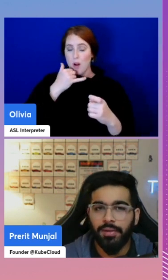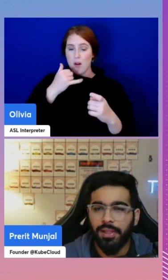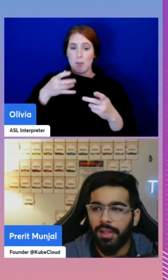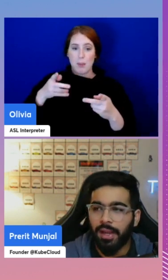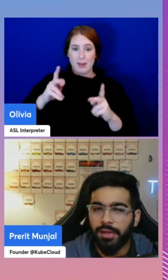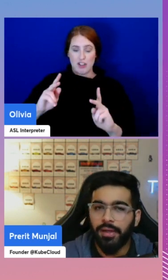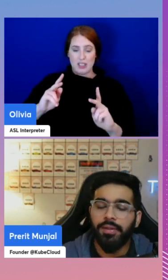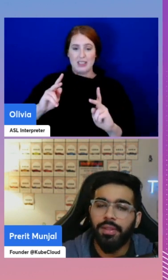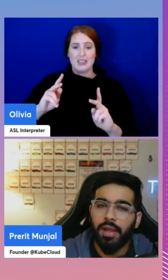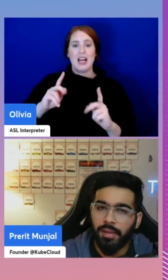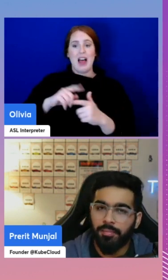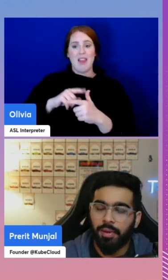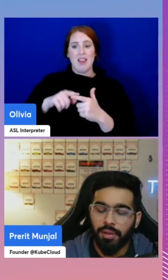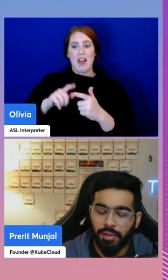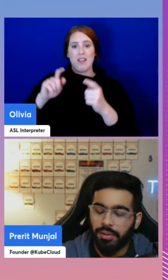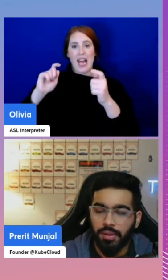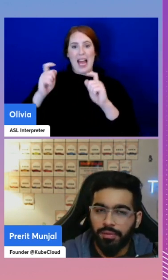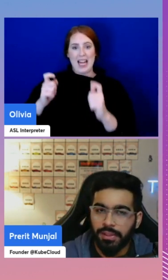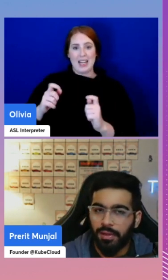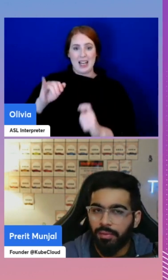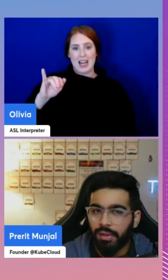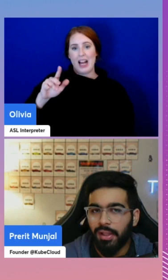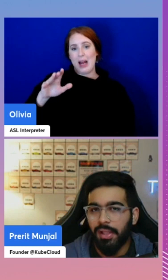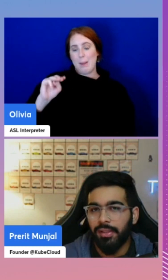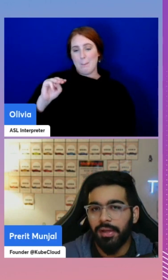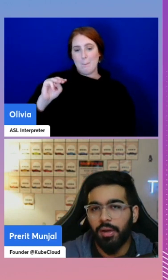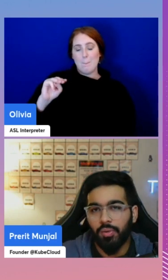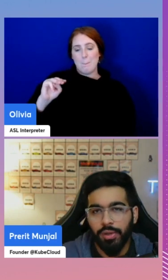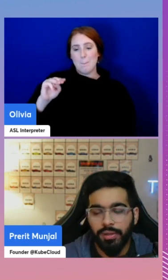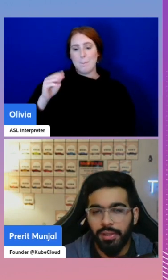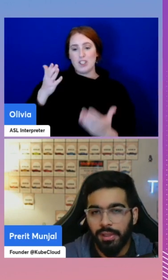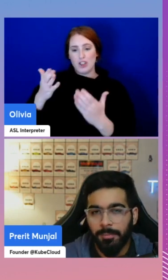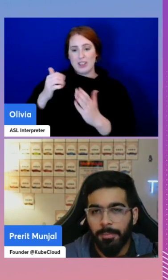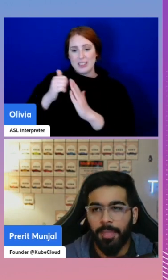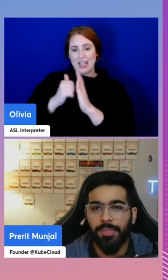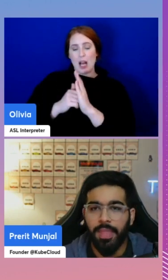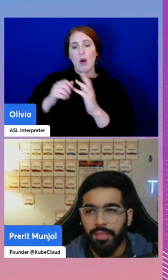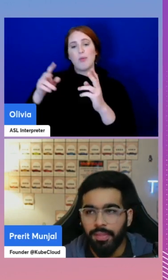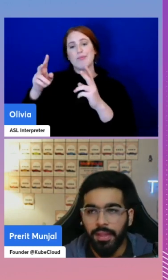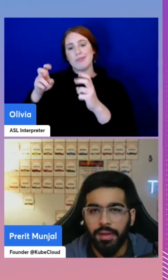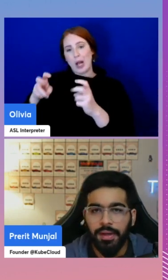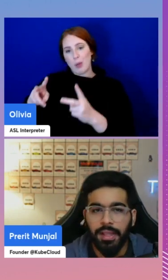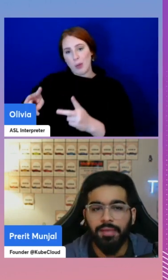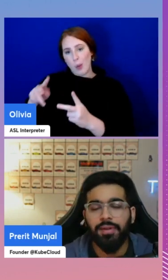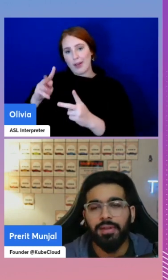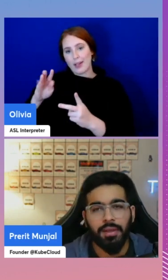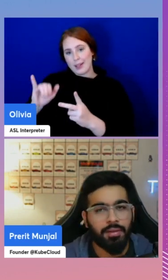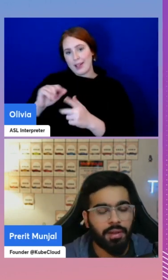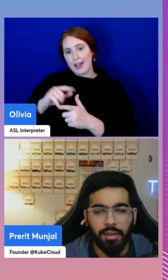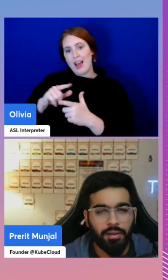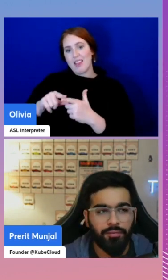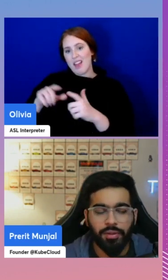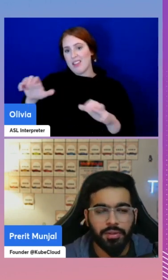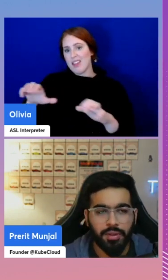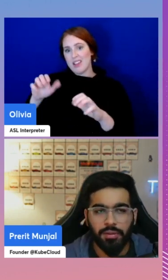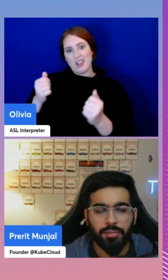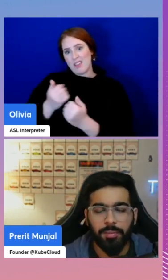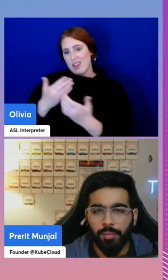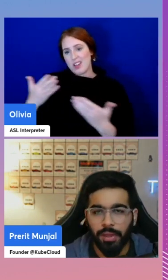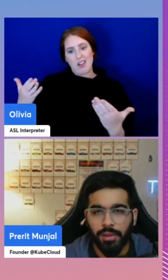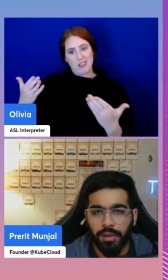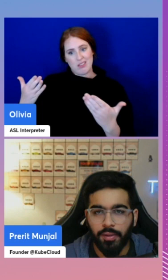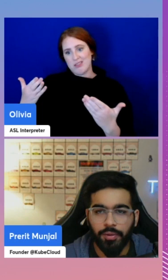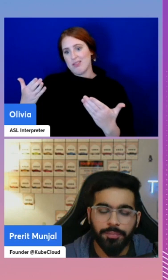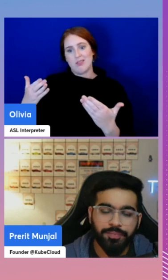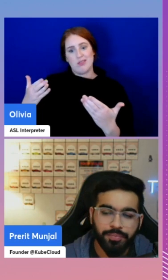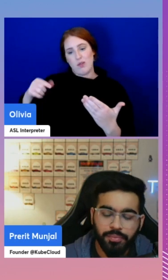permissions, and they edited the IAM the service account. They downloaded the key, and then they did everything for this